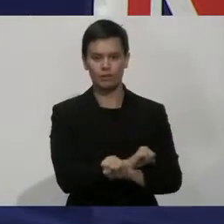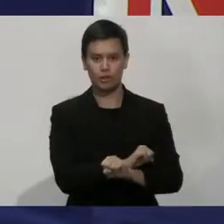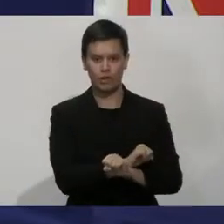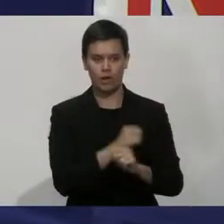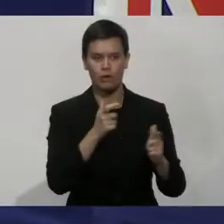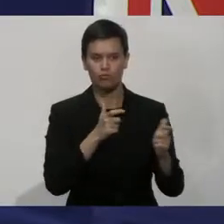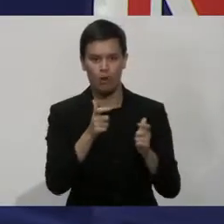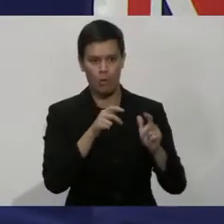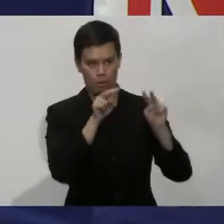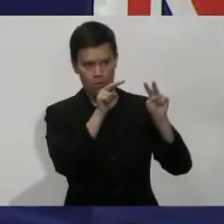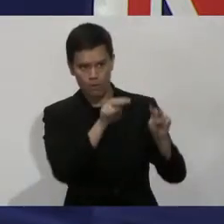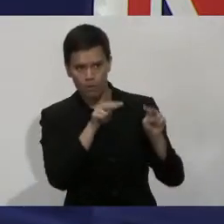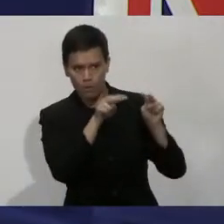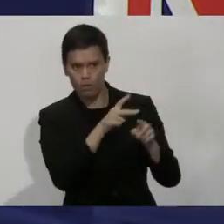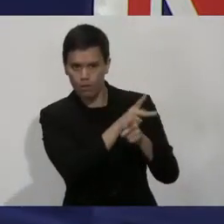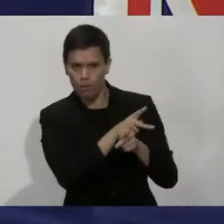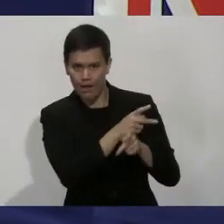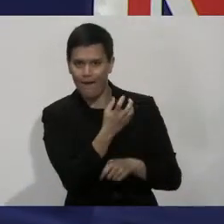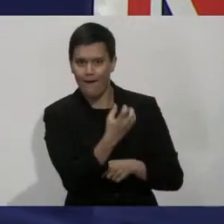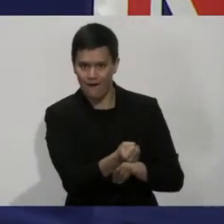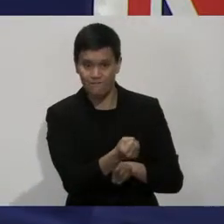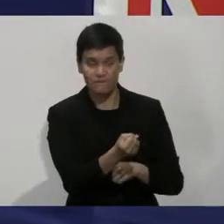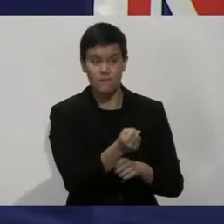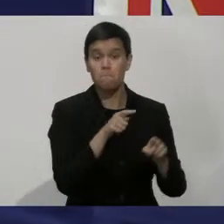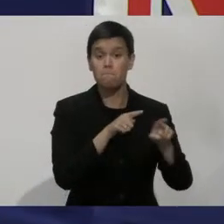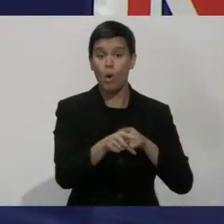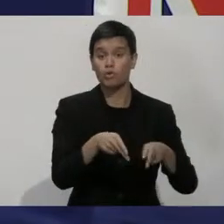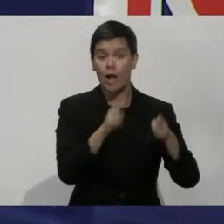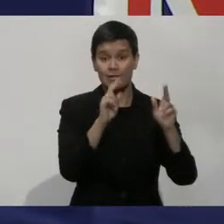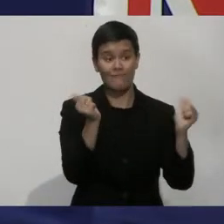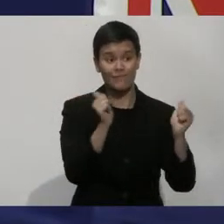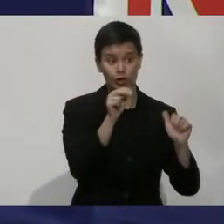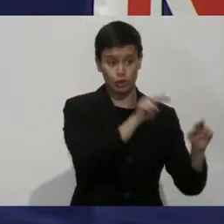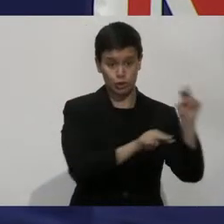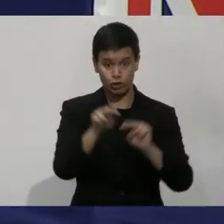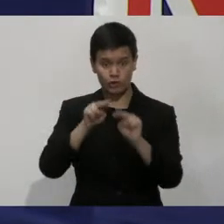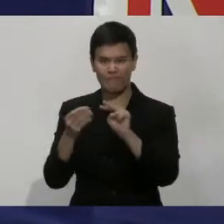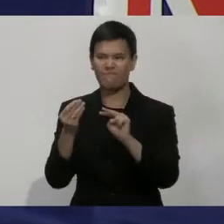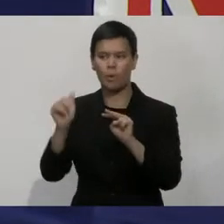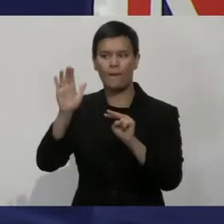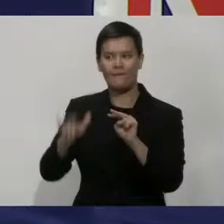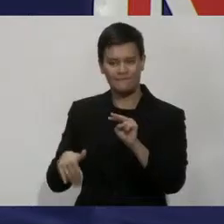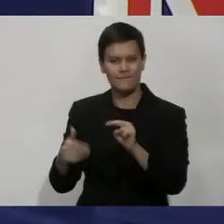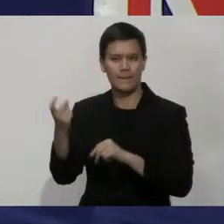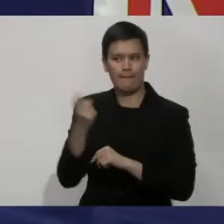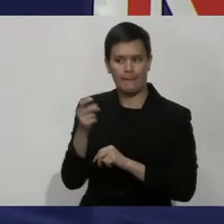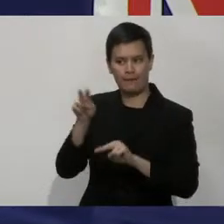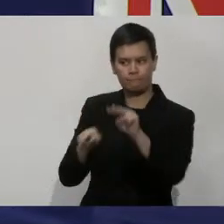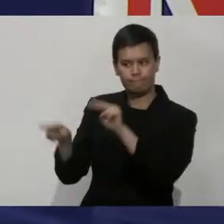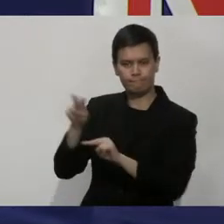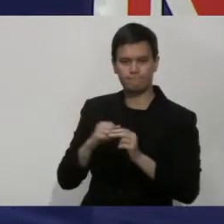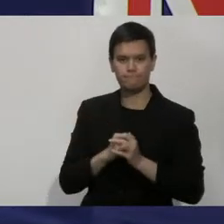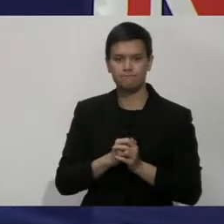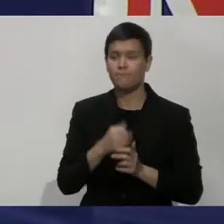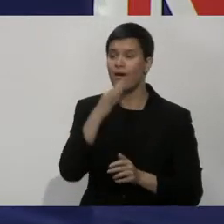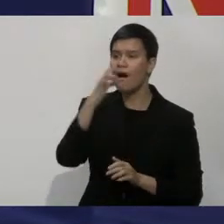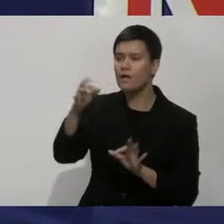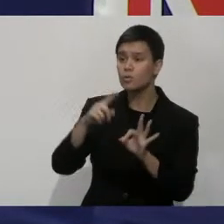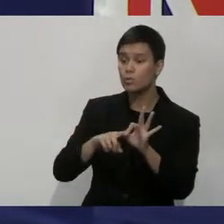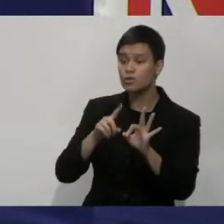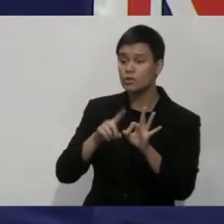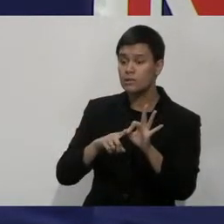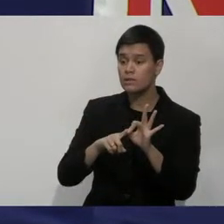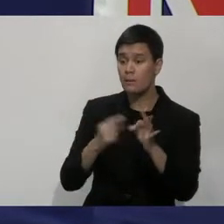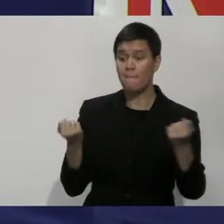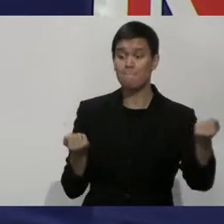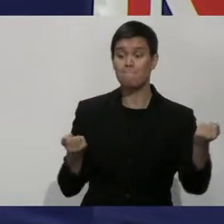remainder are being done before the end of this week. What's the rule for bus drivers transporting returnees to isolation hotels? Should they wear masks? And if so, why do you think some